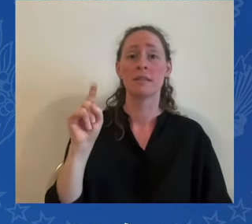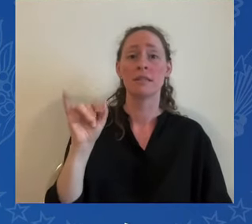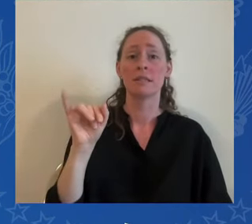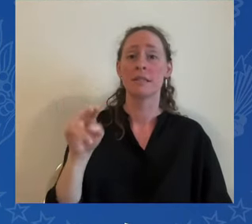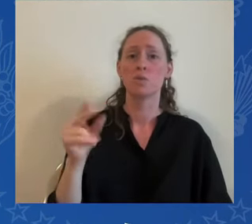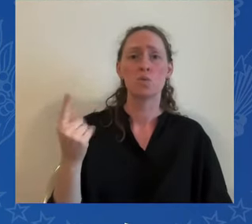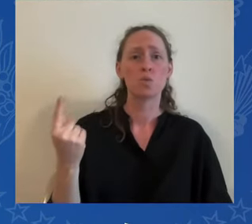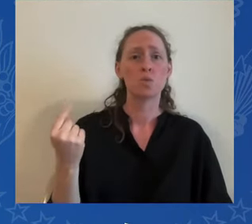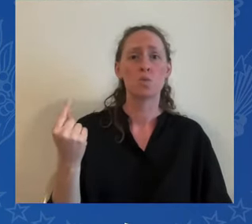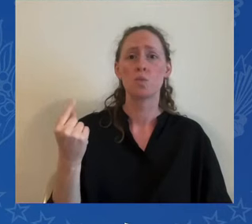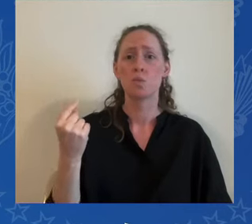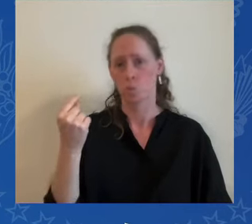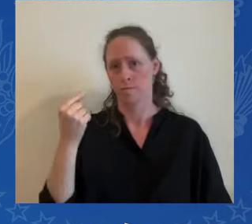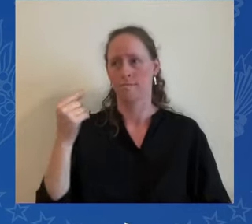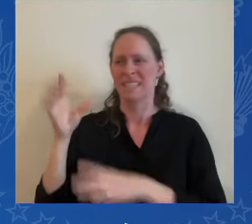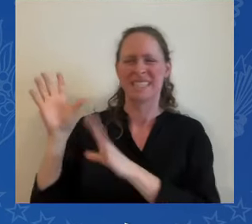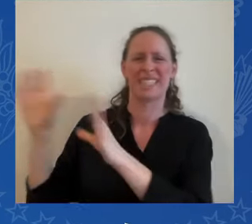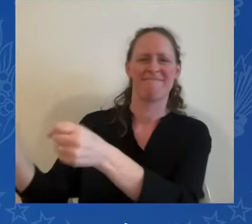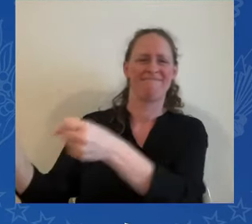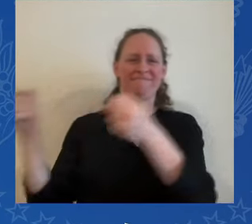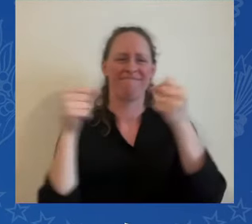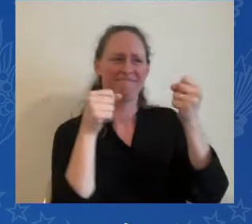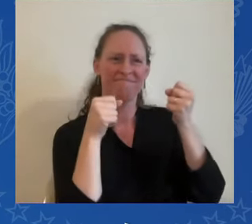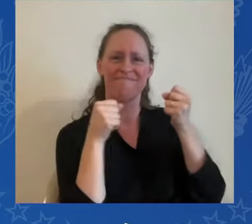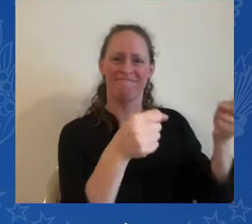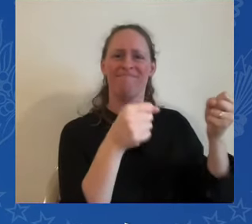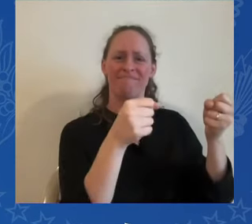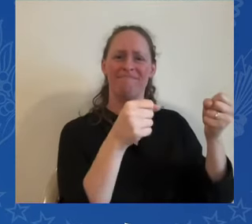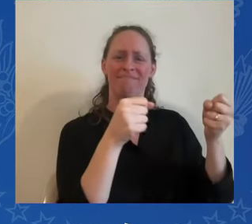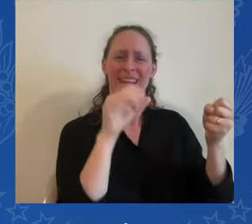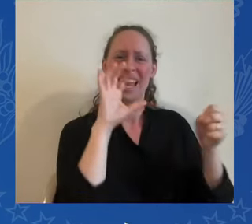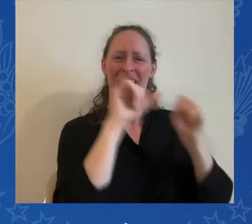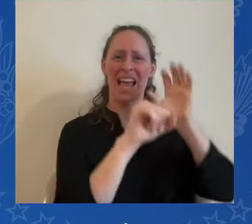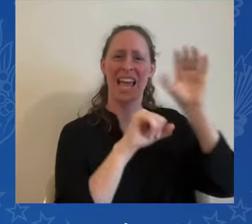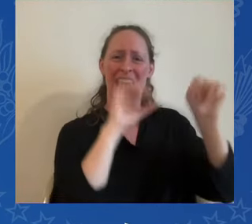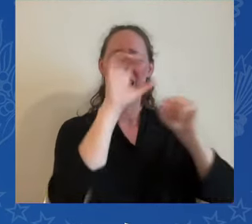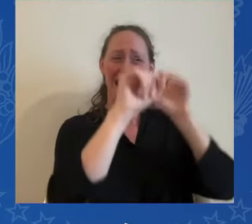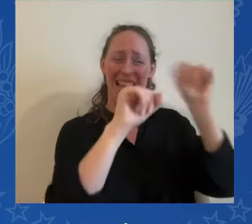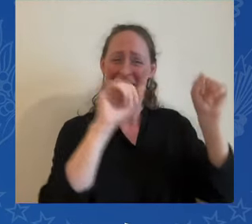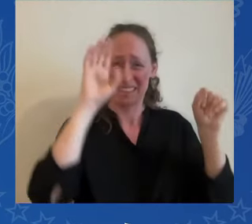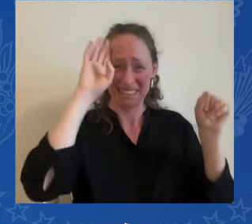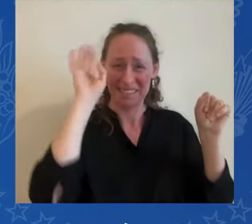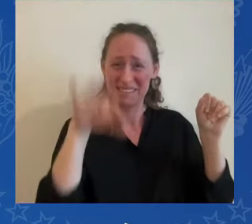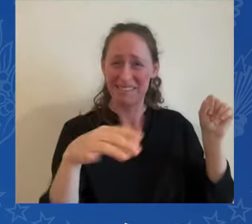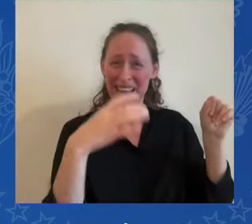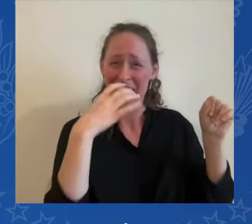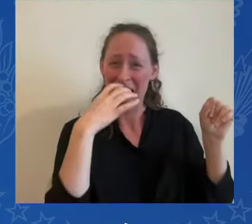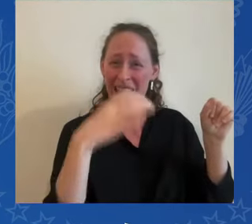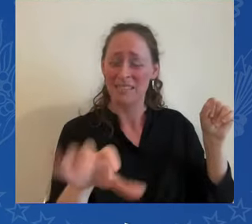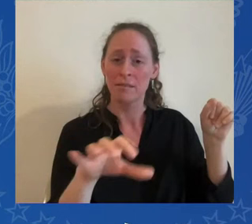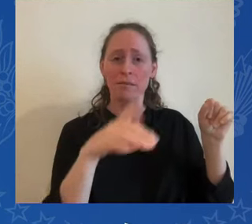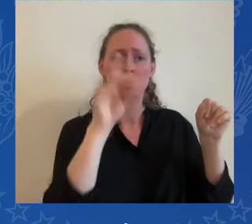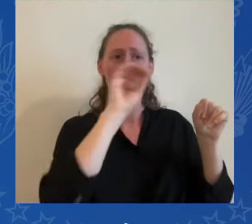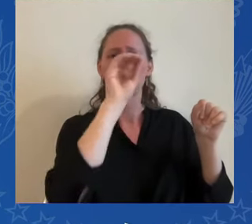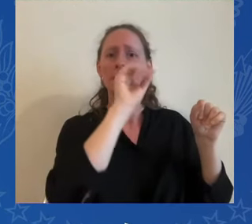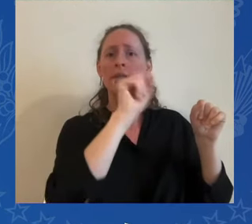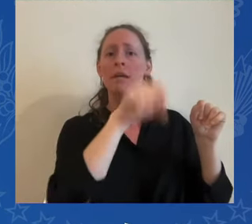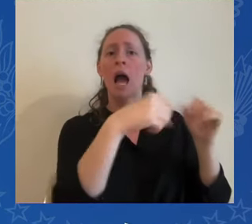floor. The stairs collapsed, the hose burst, stopping fellow firefighters from being able to continue to put out the